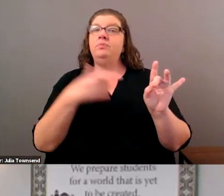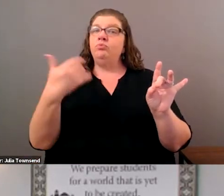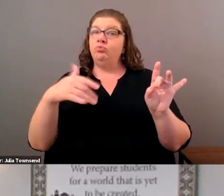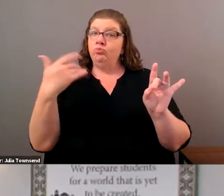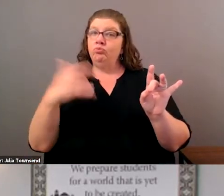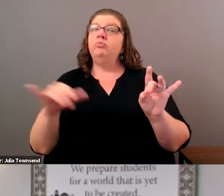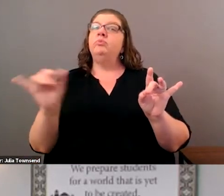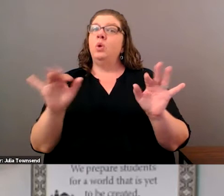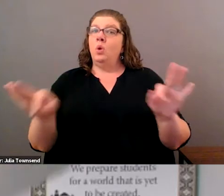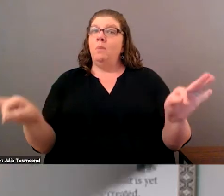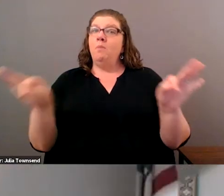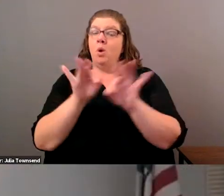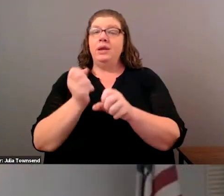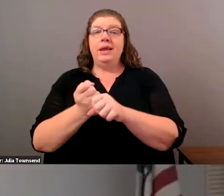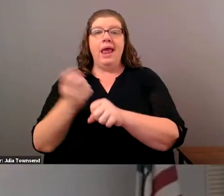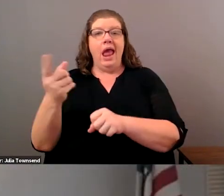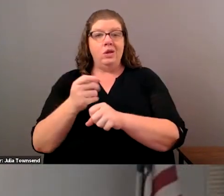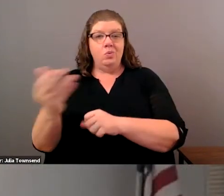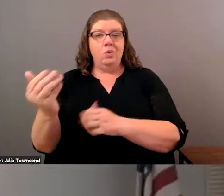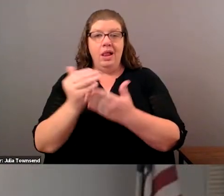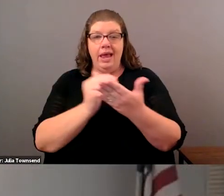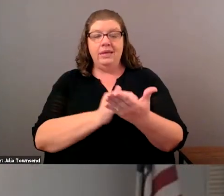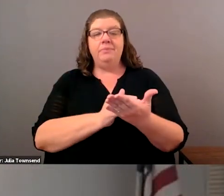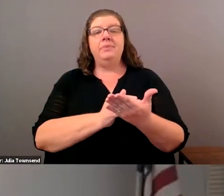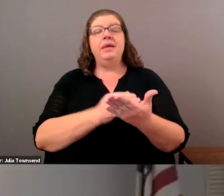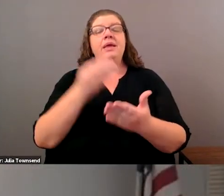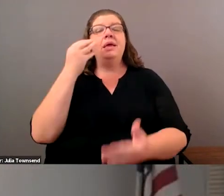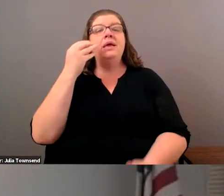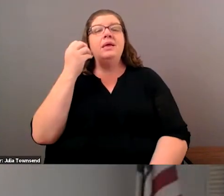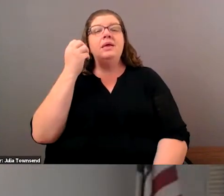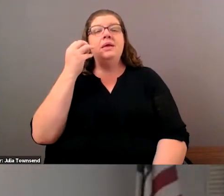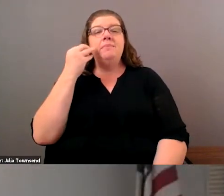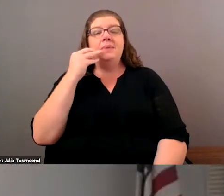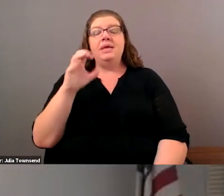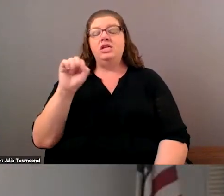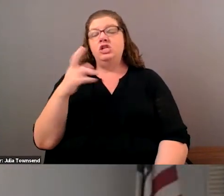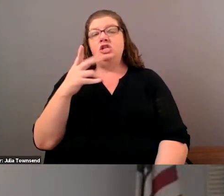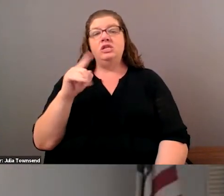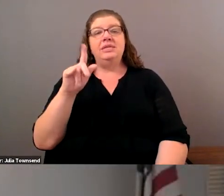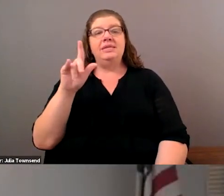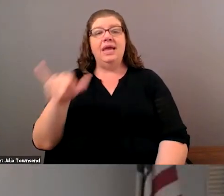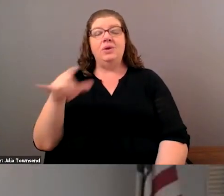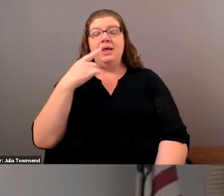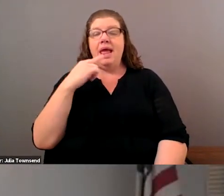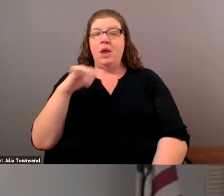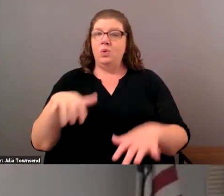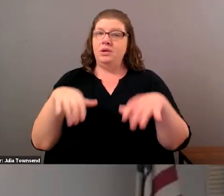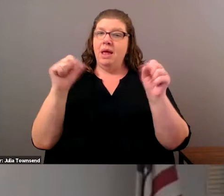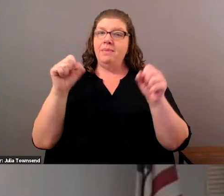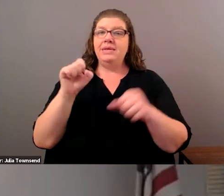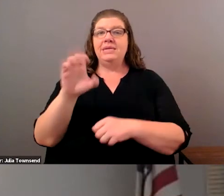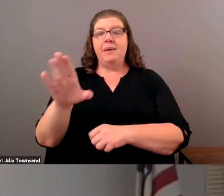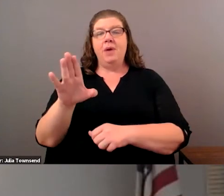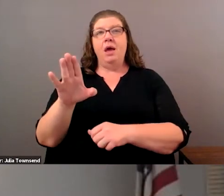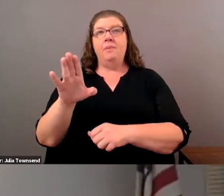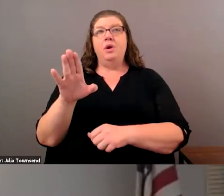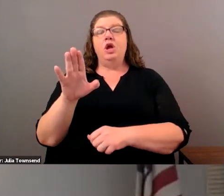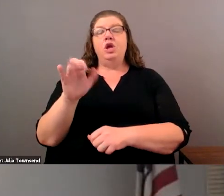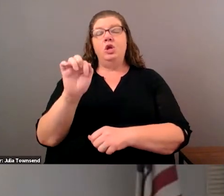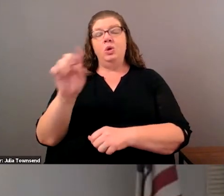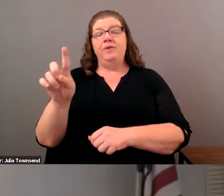an annual item. Ms. Chate will tell us all about how we can be sure to adopt the Santa Barbara Unified School District